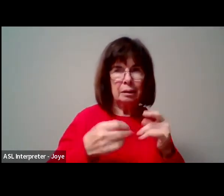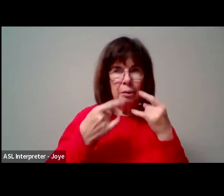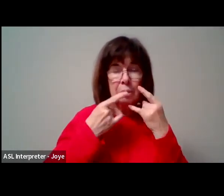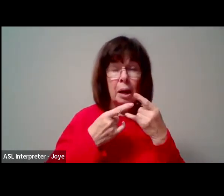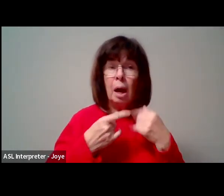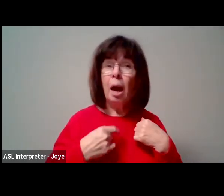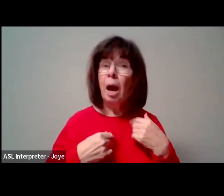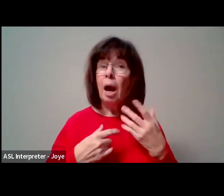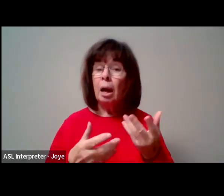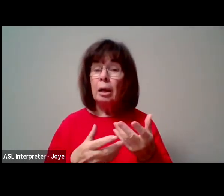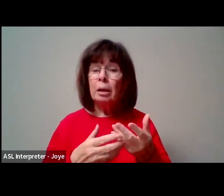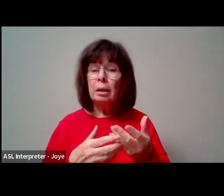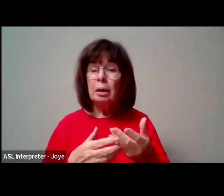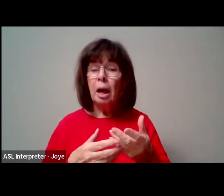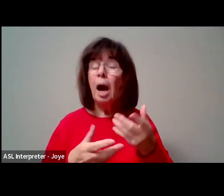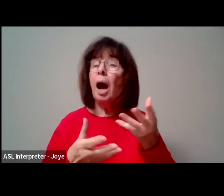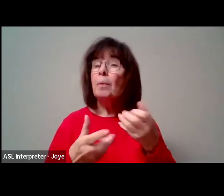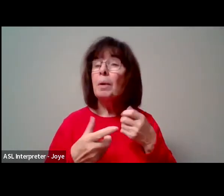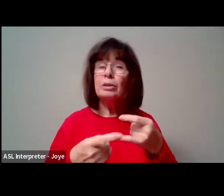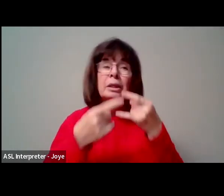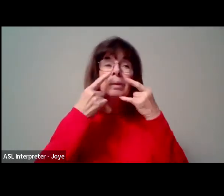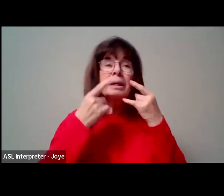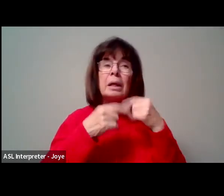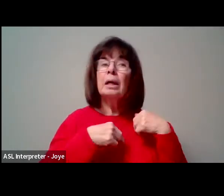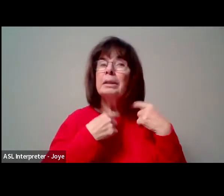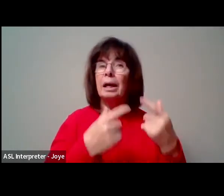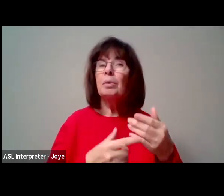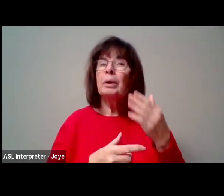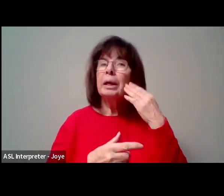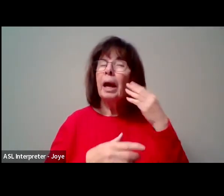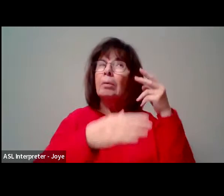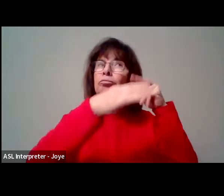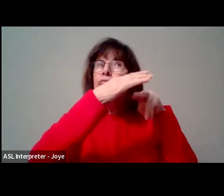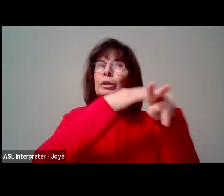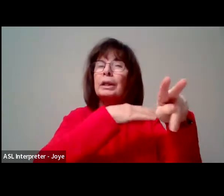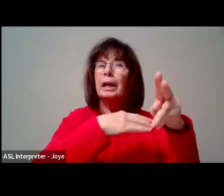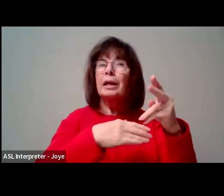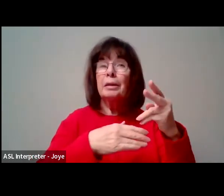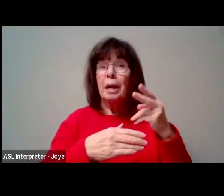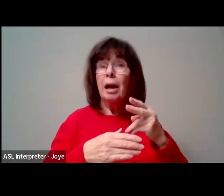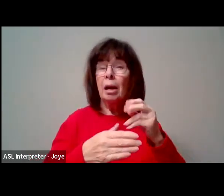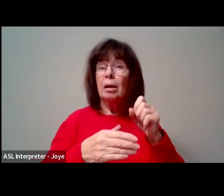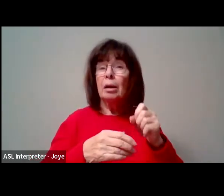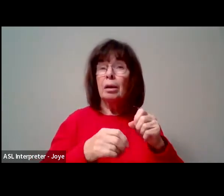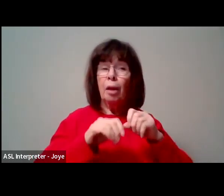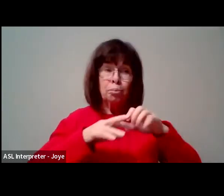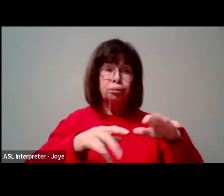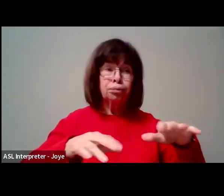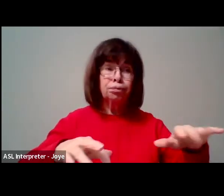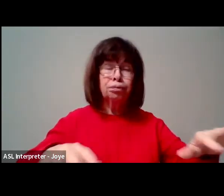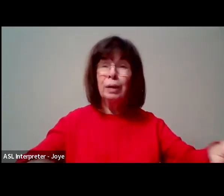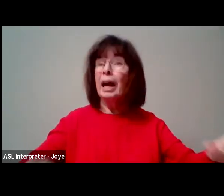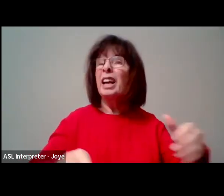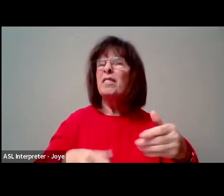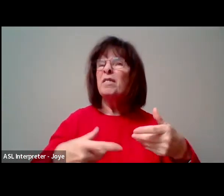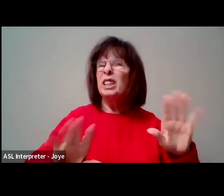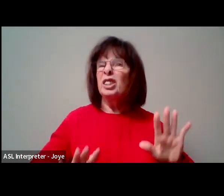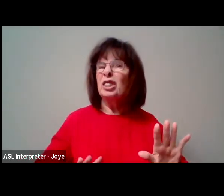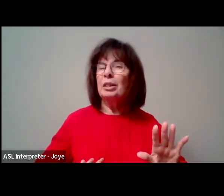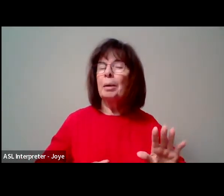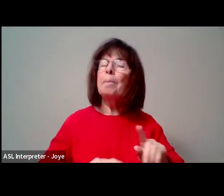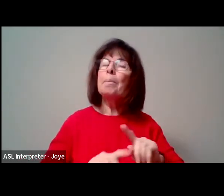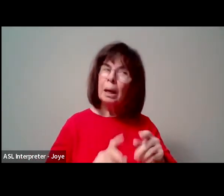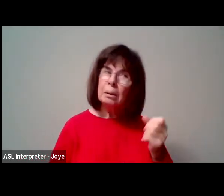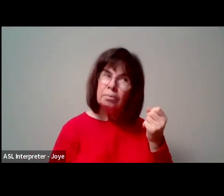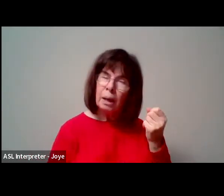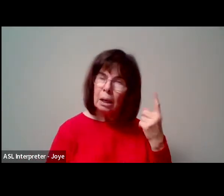in masks until the pandemic, until it's more, predictable and we're out of the pandemic. But I also kind of understand why it